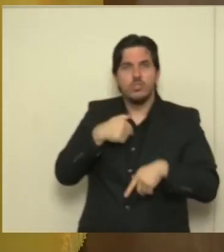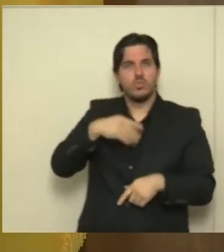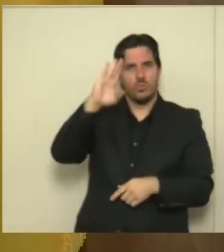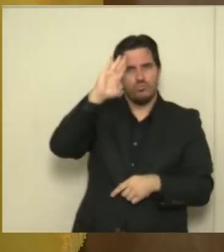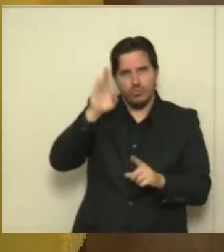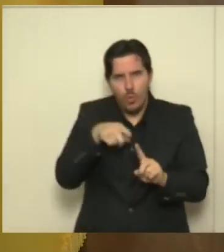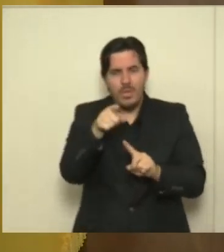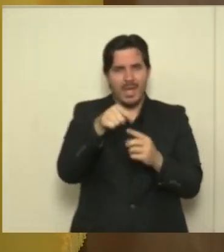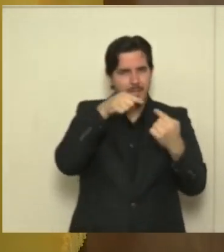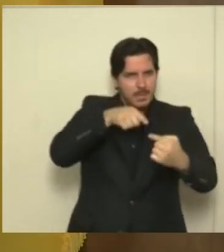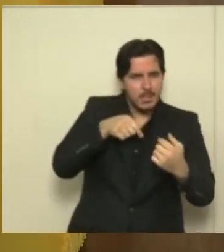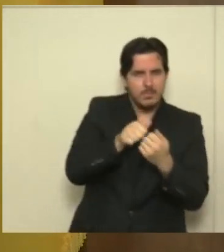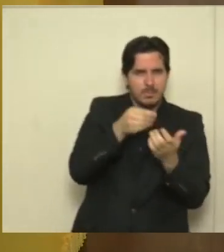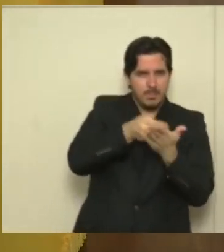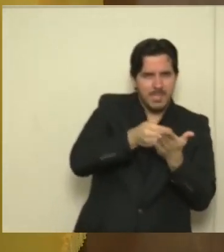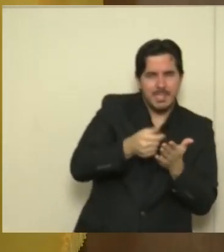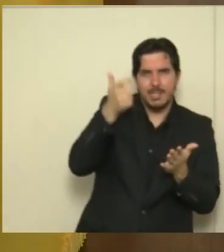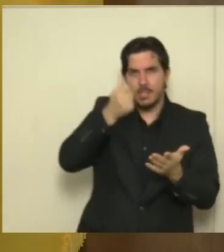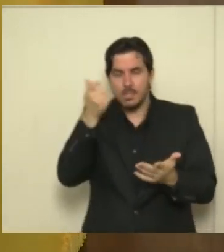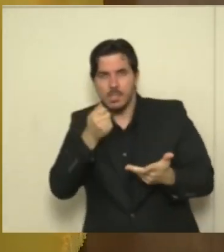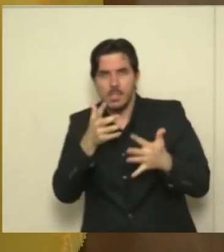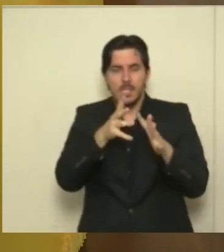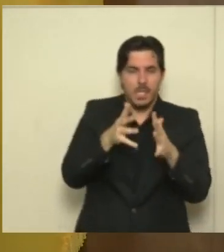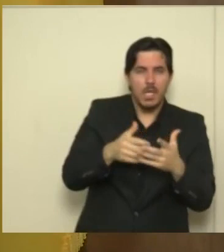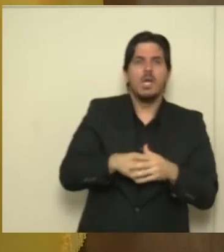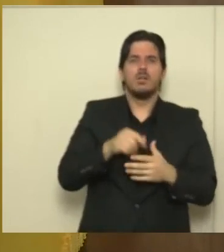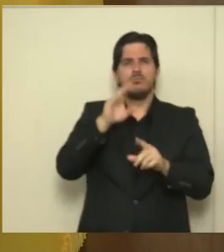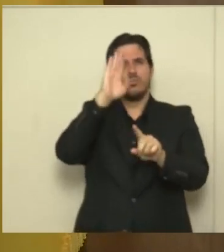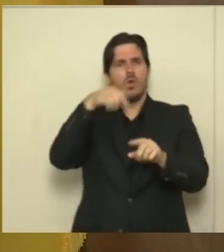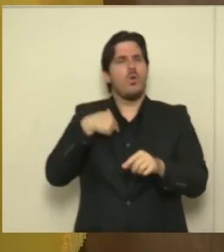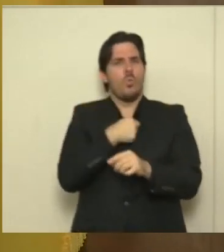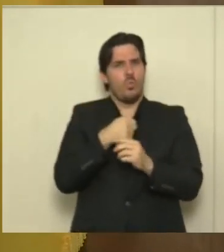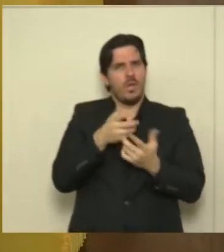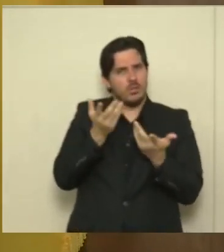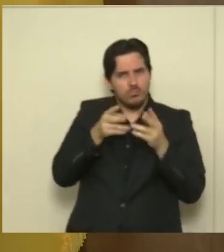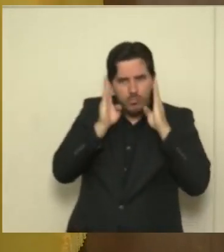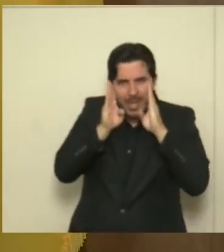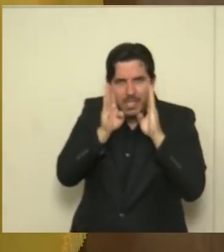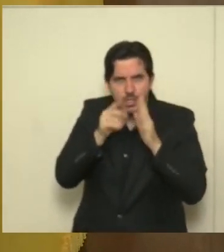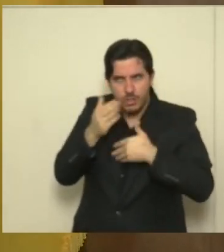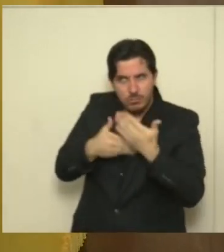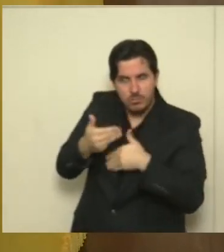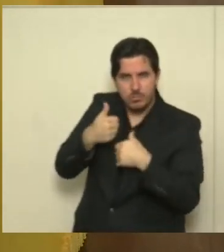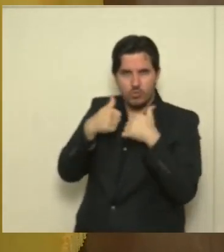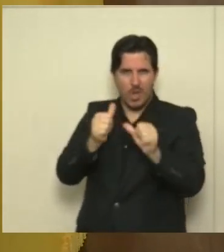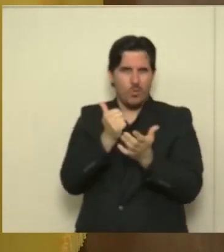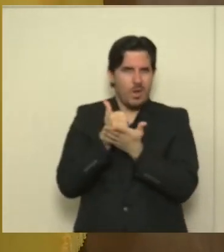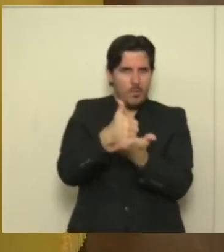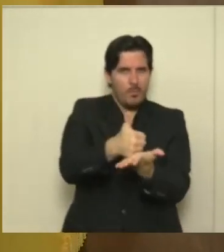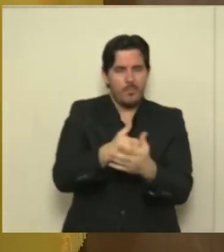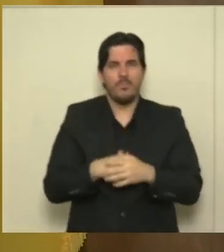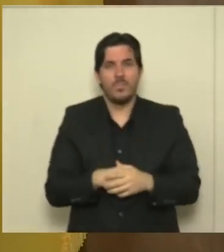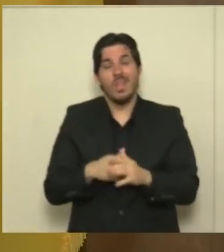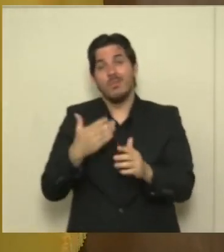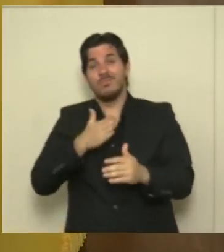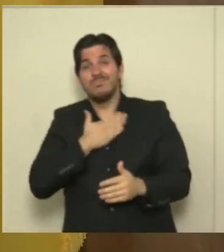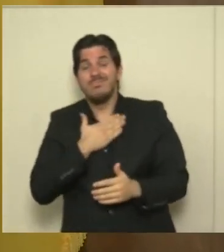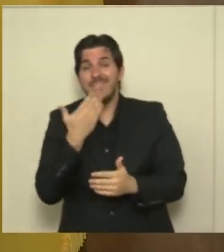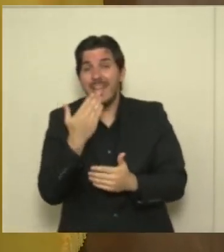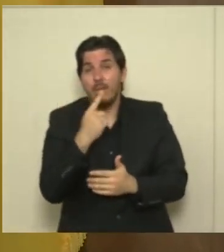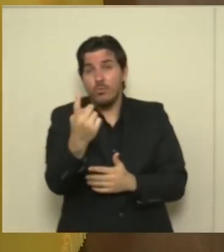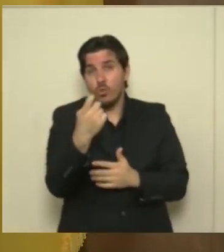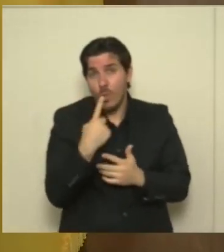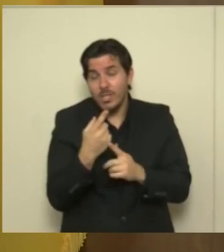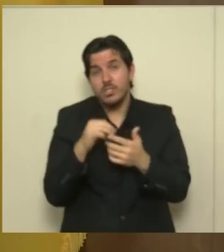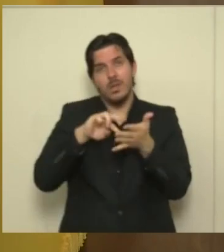I appreciate very much you asking the question. And I also appreciate that you're paying attention so that New Mexicans know they can count on their benefits